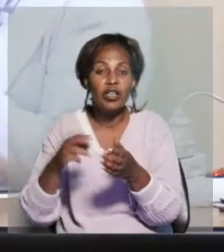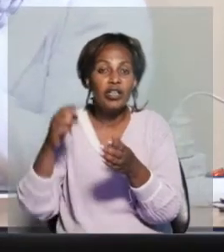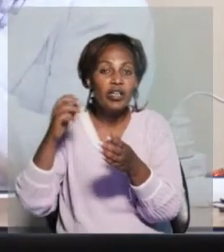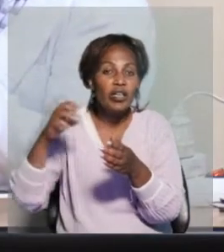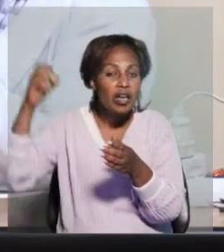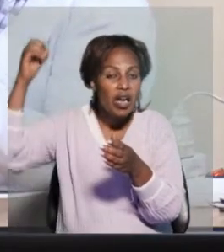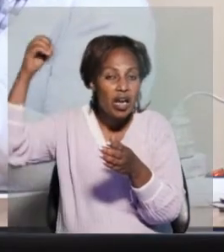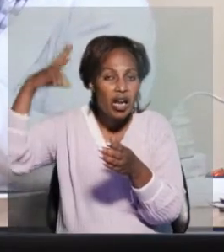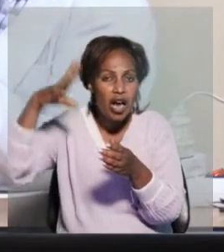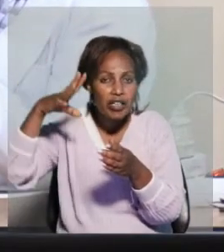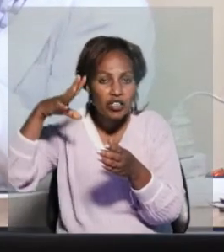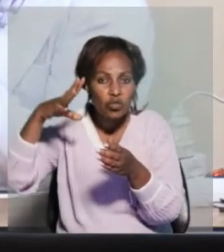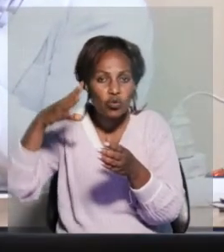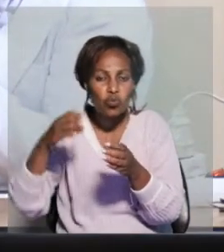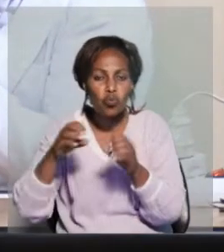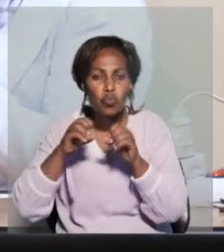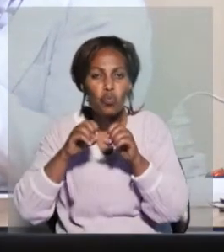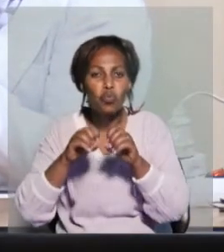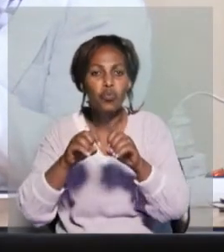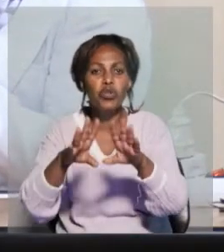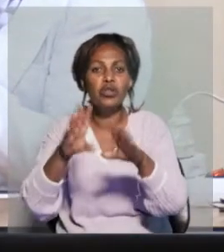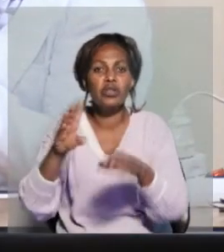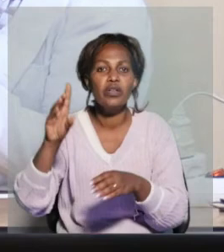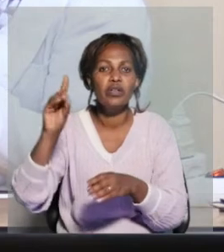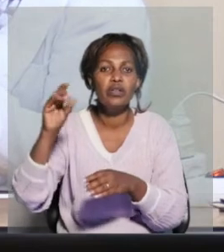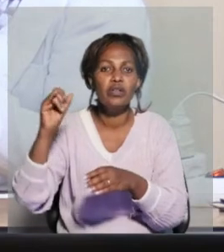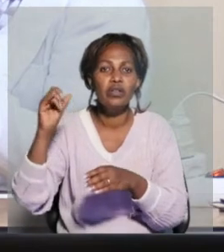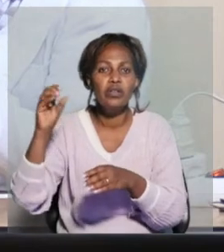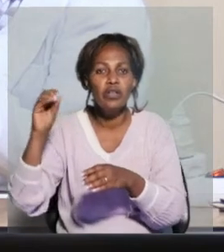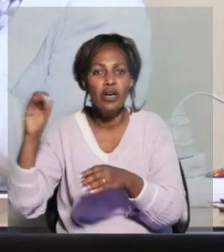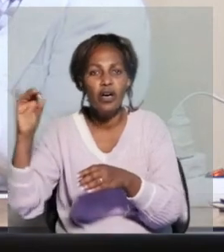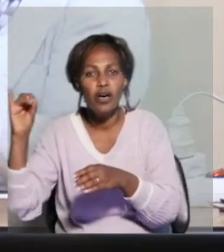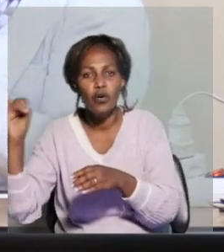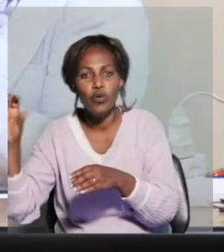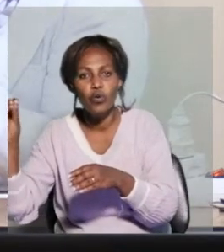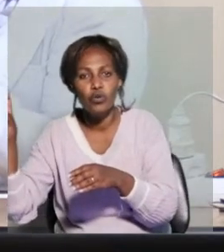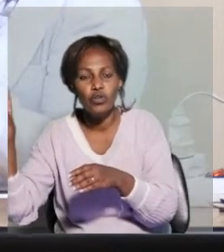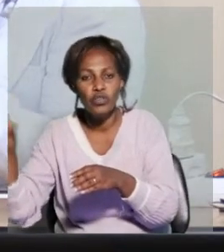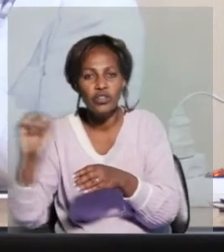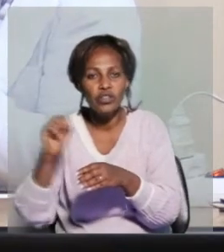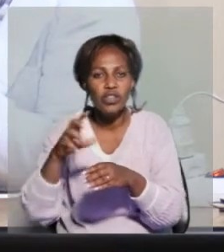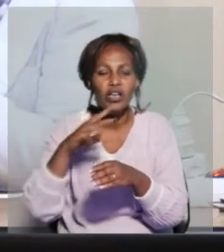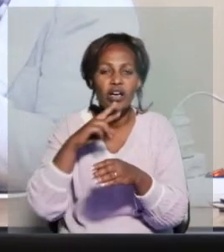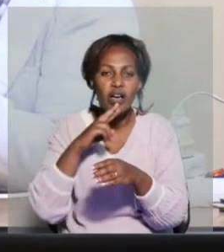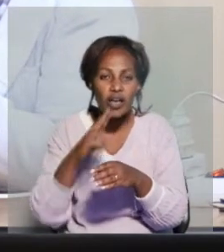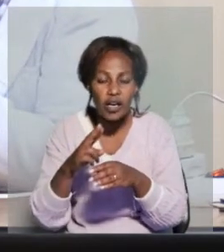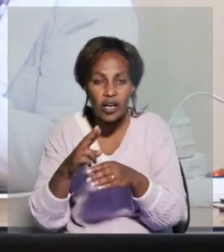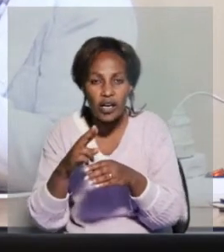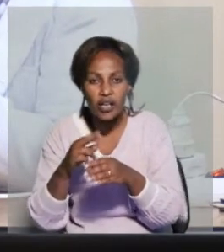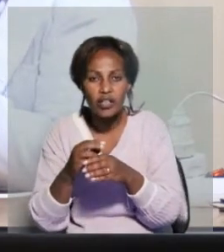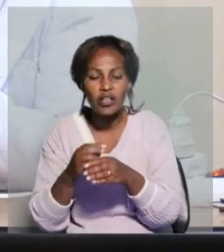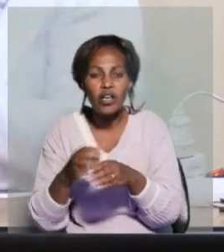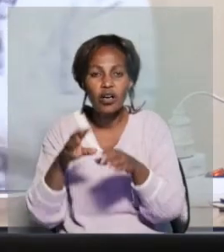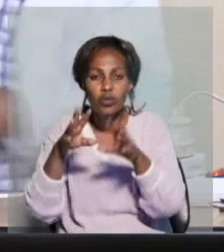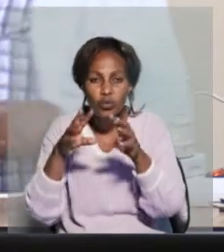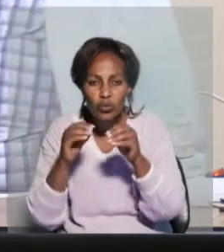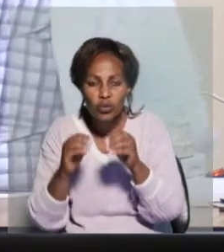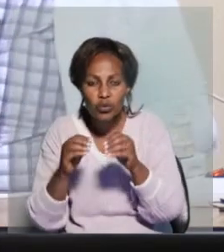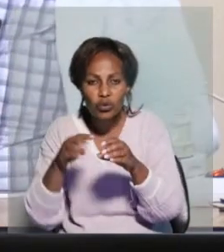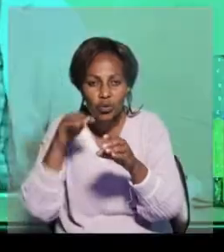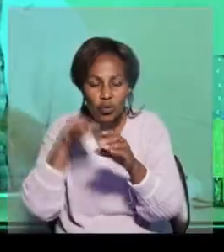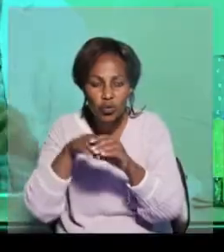emitting diodes. Light emitting diodes are available in many electronic